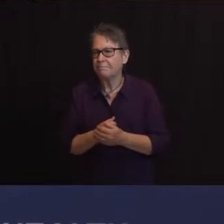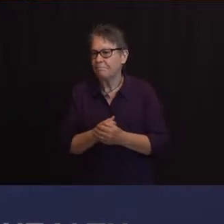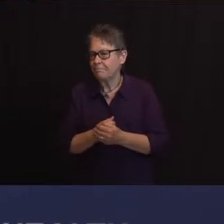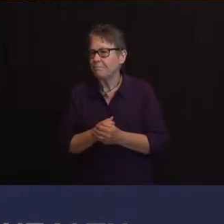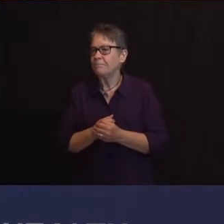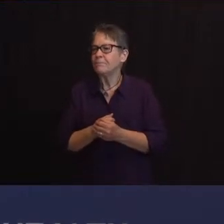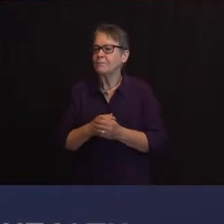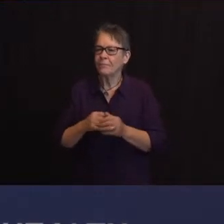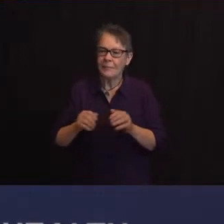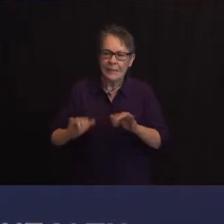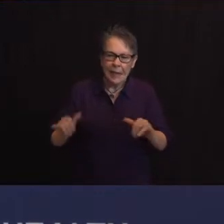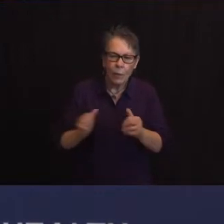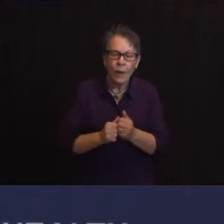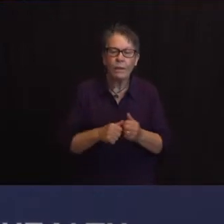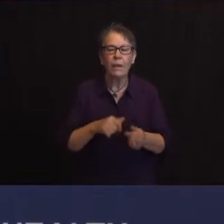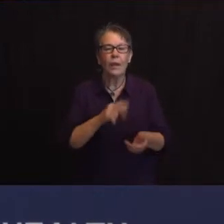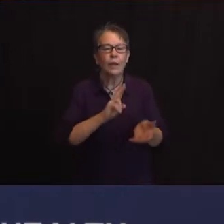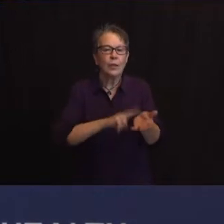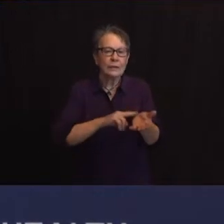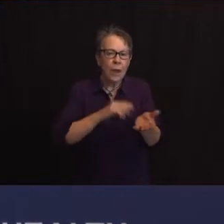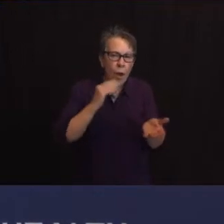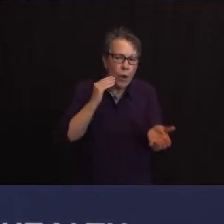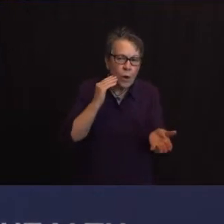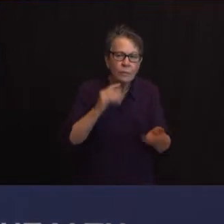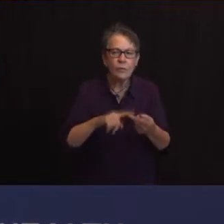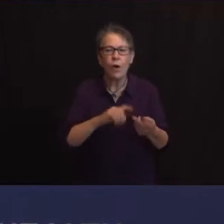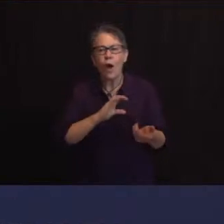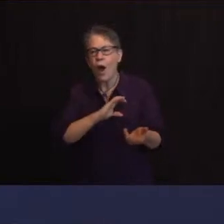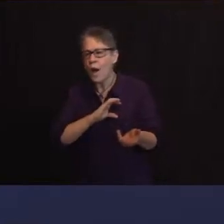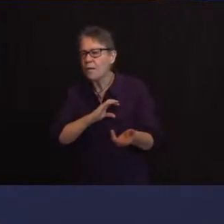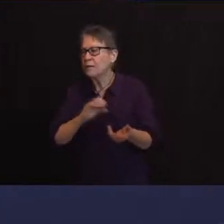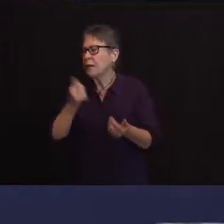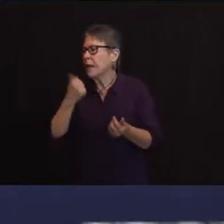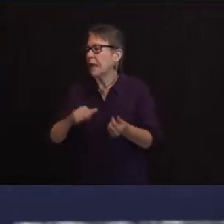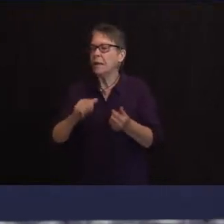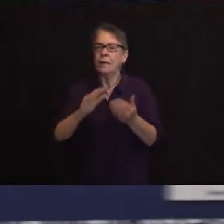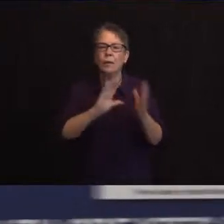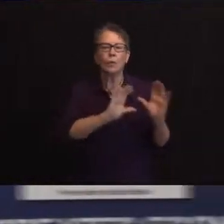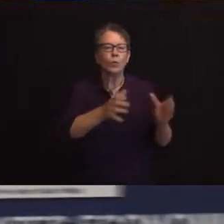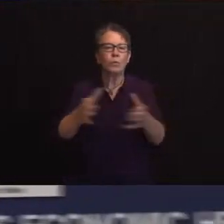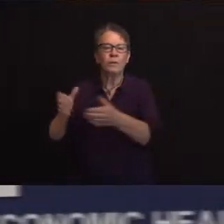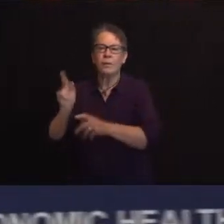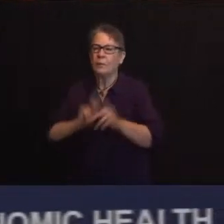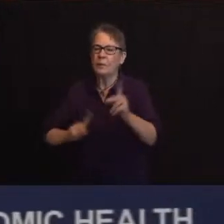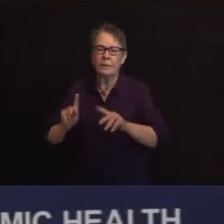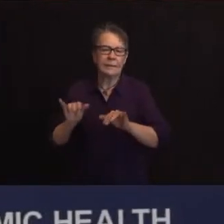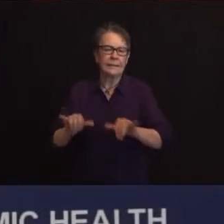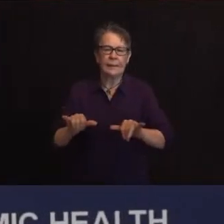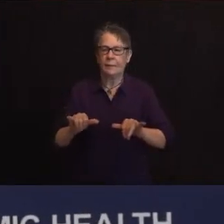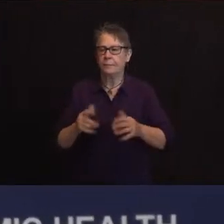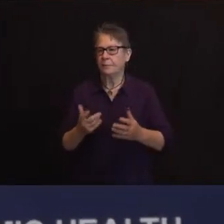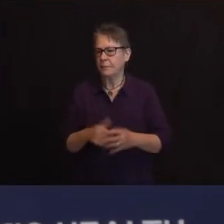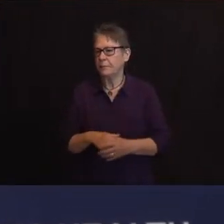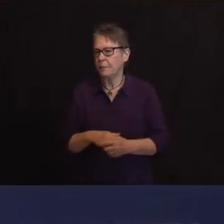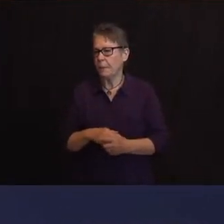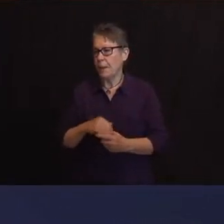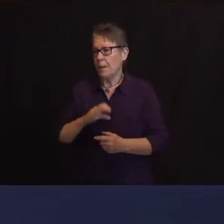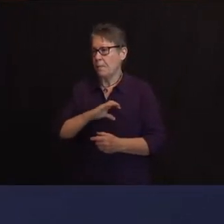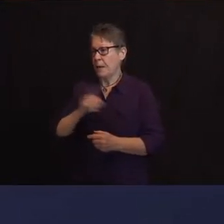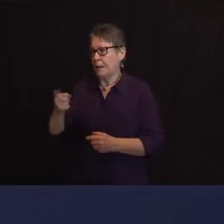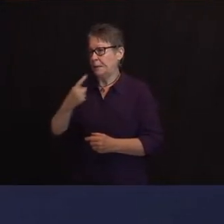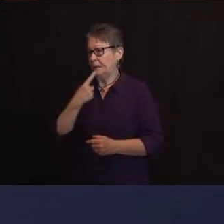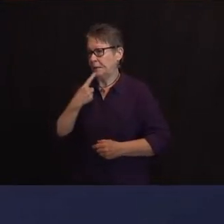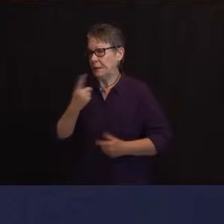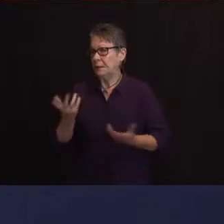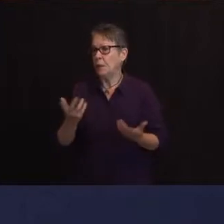break through that. But Pat, any color on that, or do you want to get back on the numbers? We did ask every trooper and civilian member that's